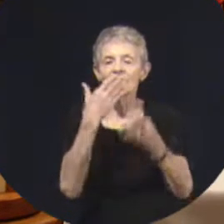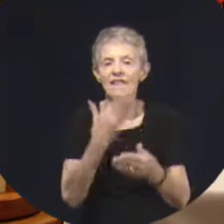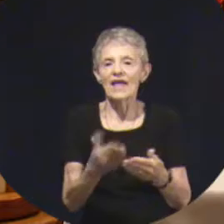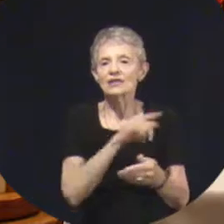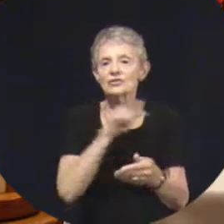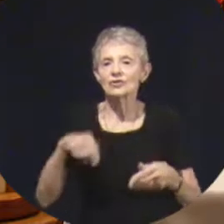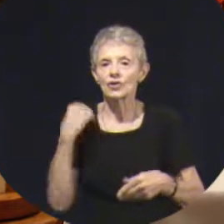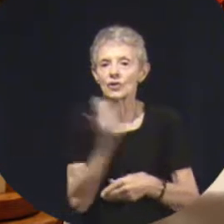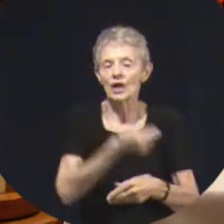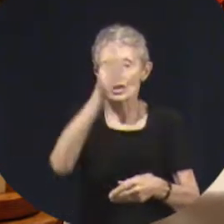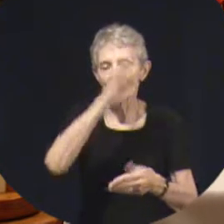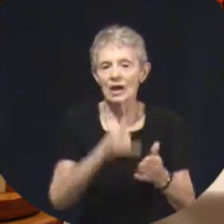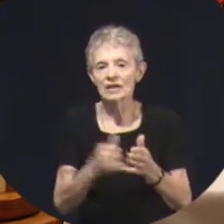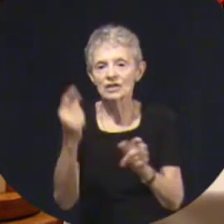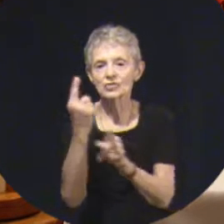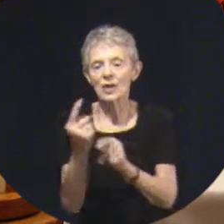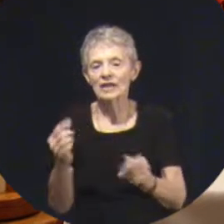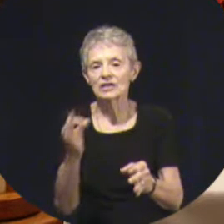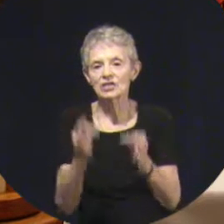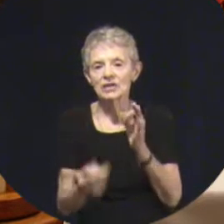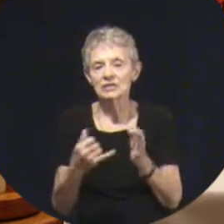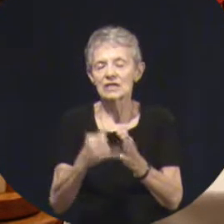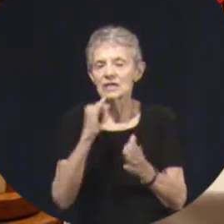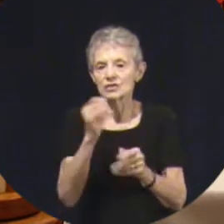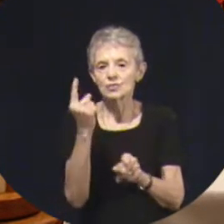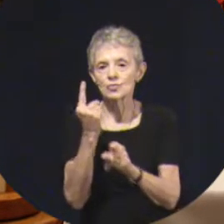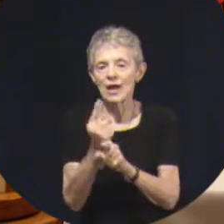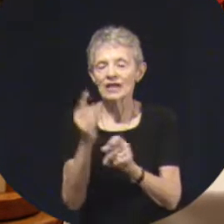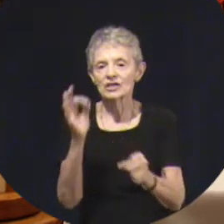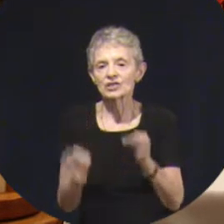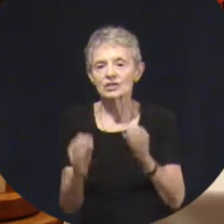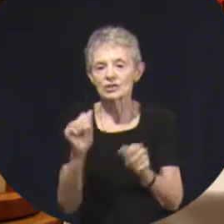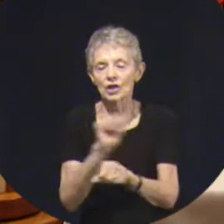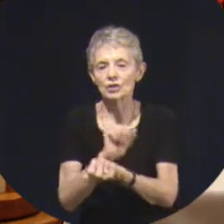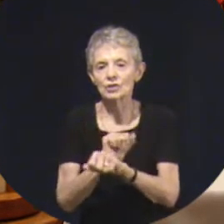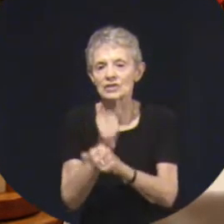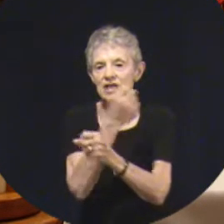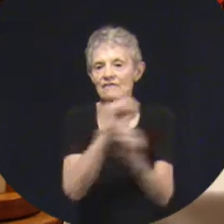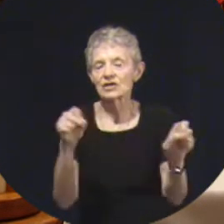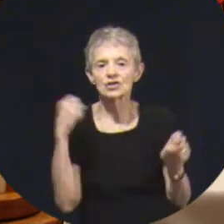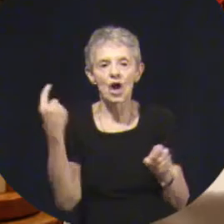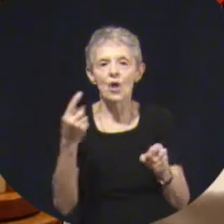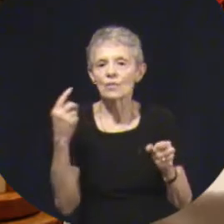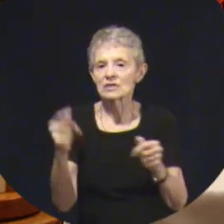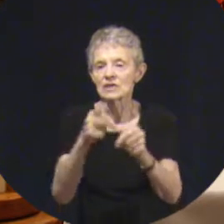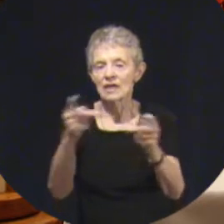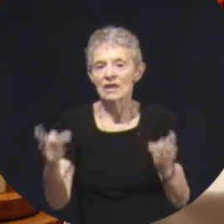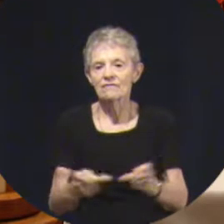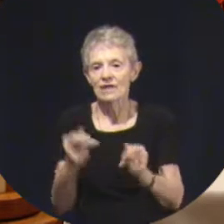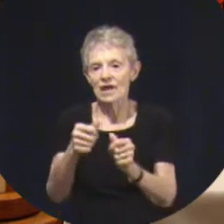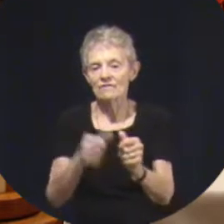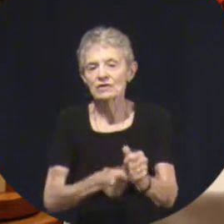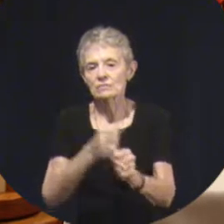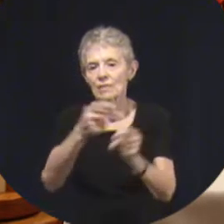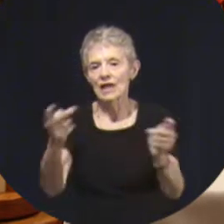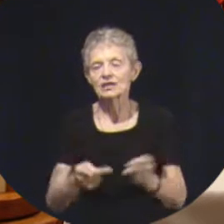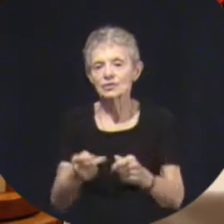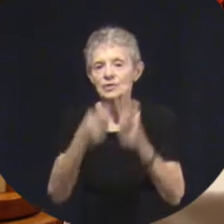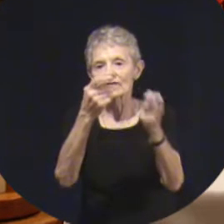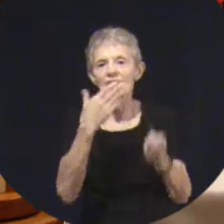God. It is truly right and just, our duty and our salvation, always and everywhere to give you thanks, Lord,